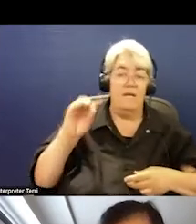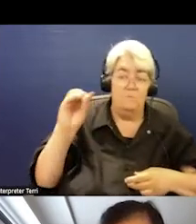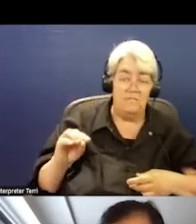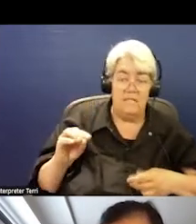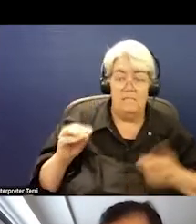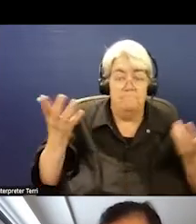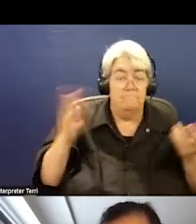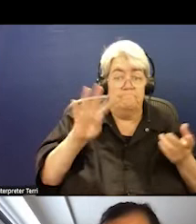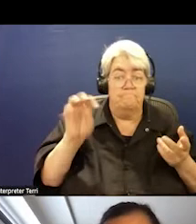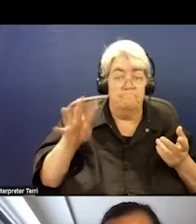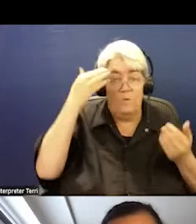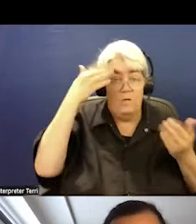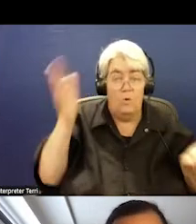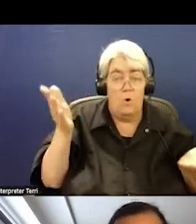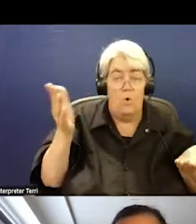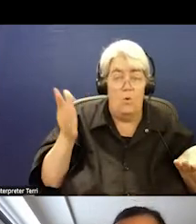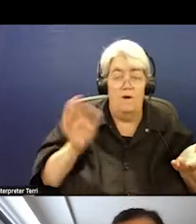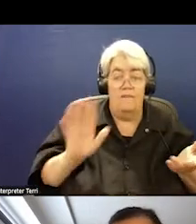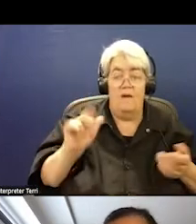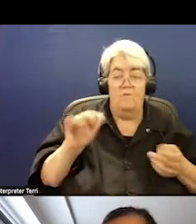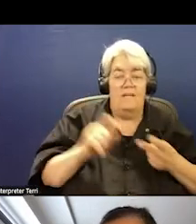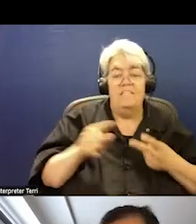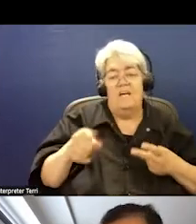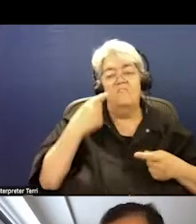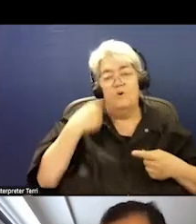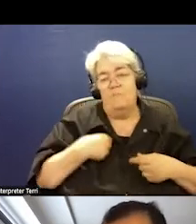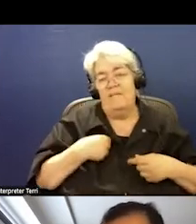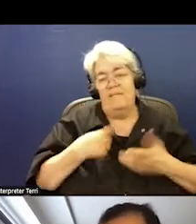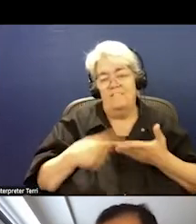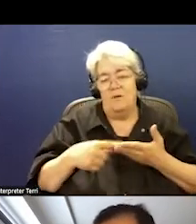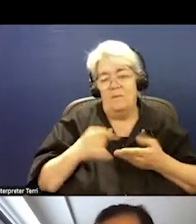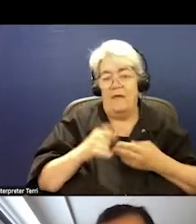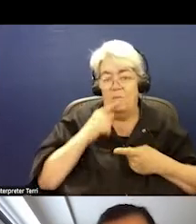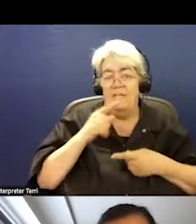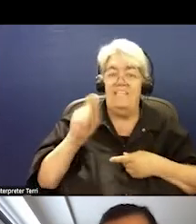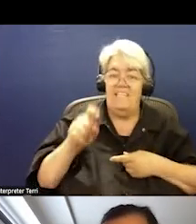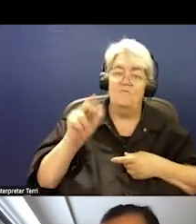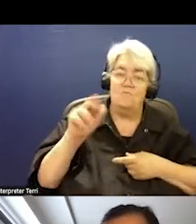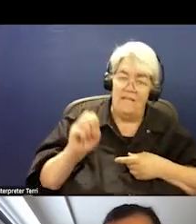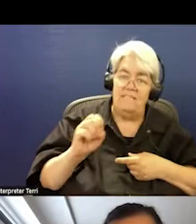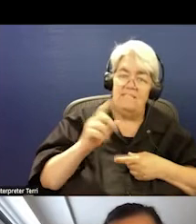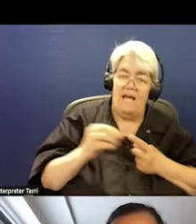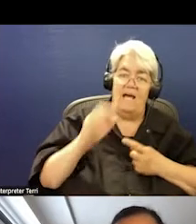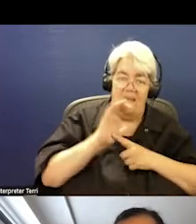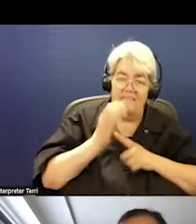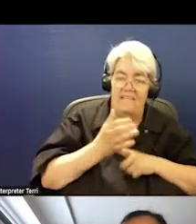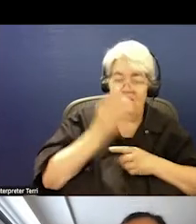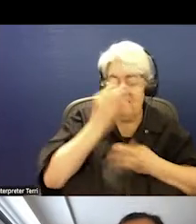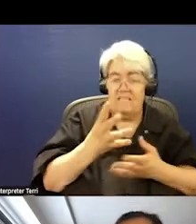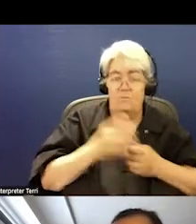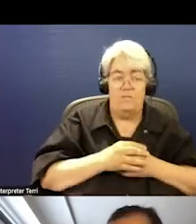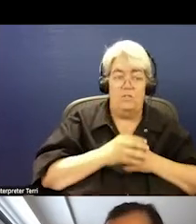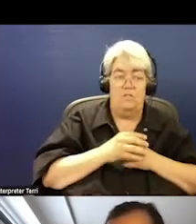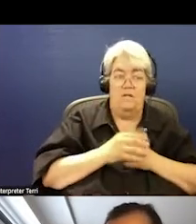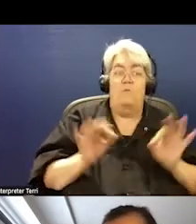good race ethnicity data on. You've heard me talk about this in other settings, that getting good race ethnicity data is so important. So I'm presenting it here as at